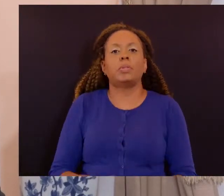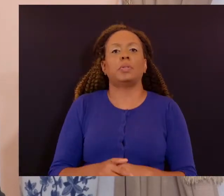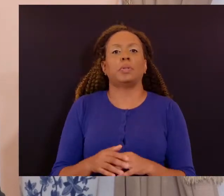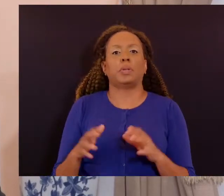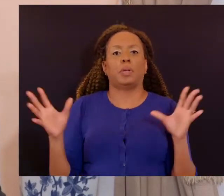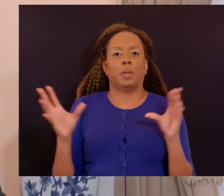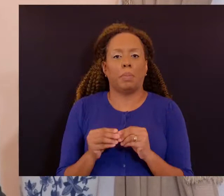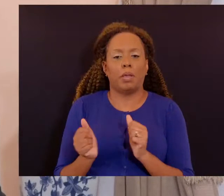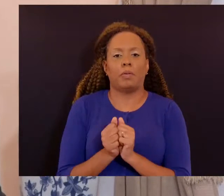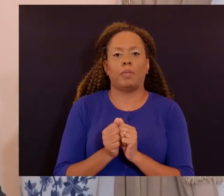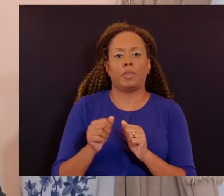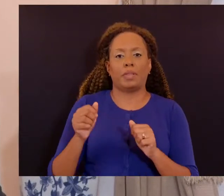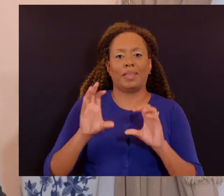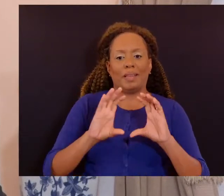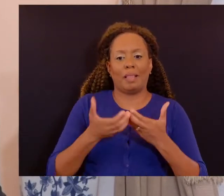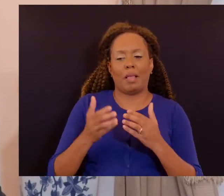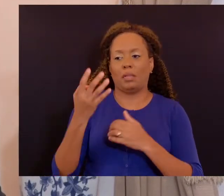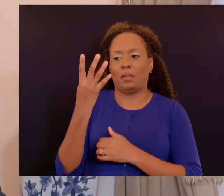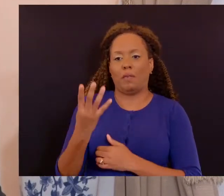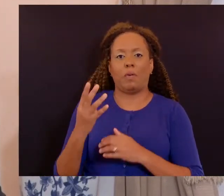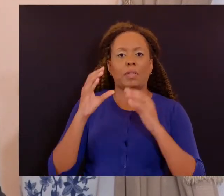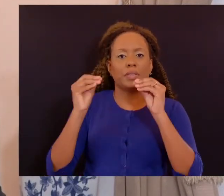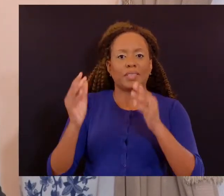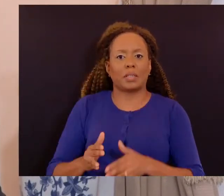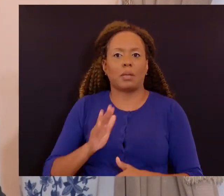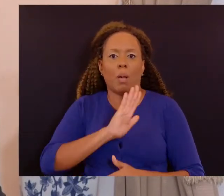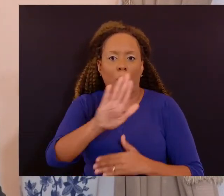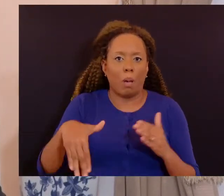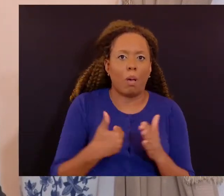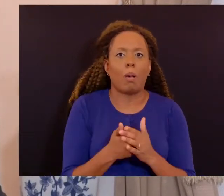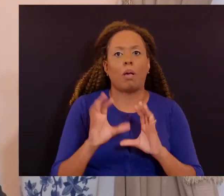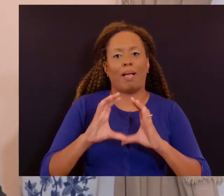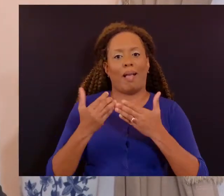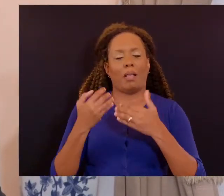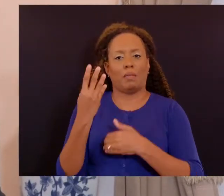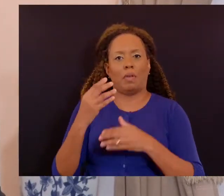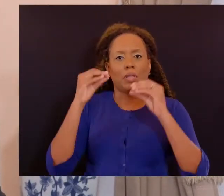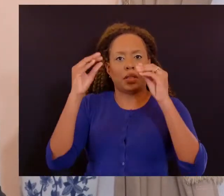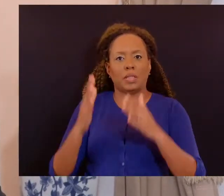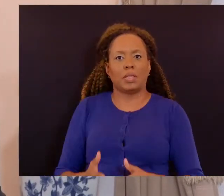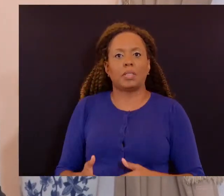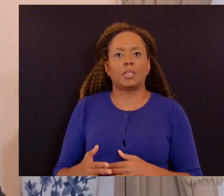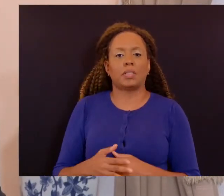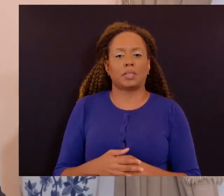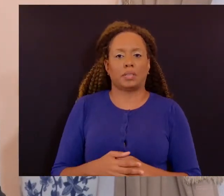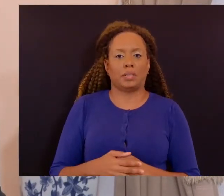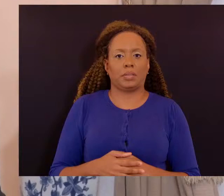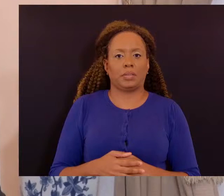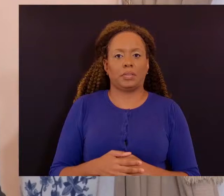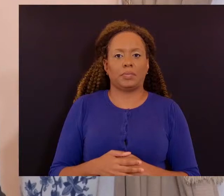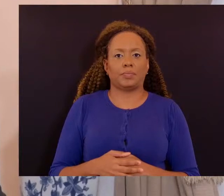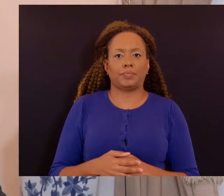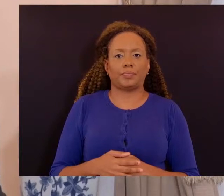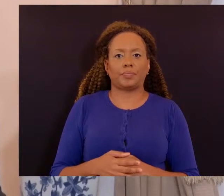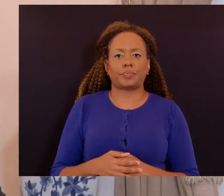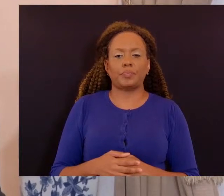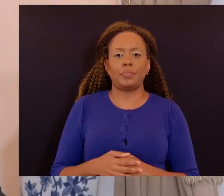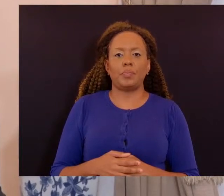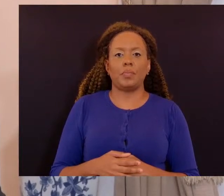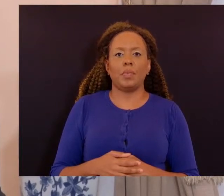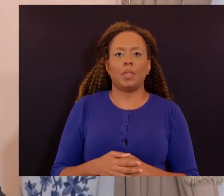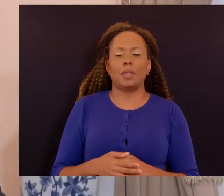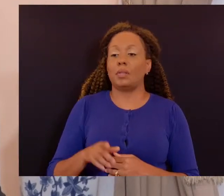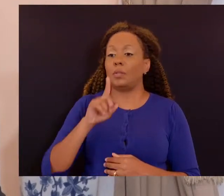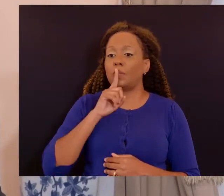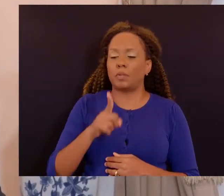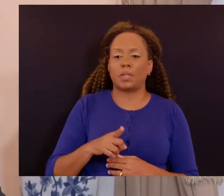in particular Class 4 teachers in order to review the results. And let me just say that the ability to enter the data is a